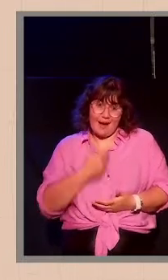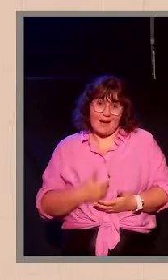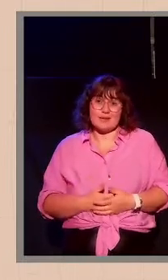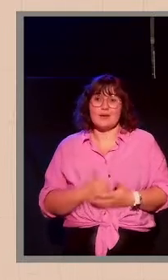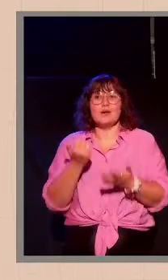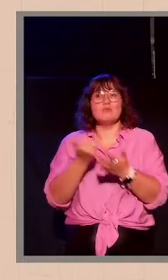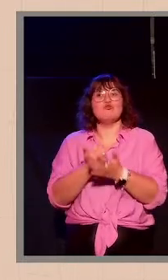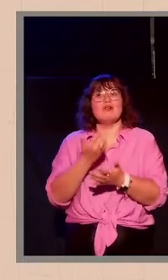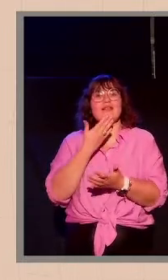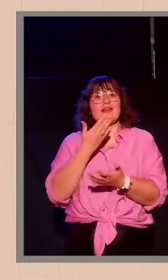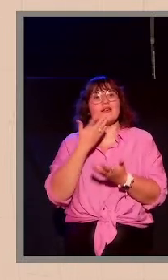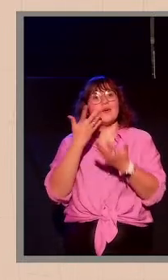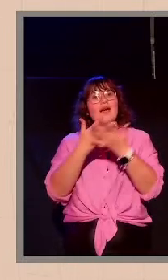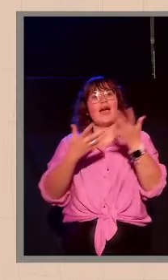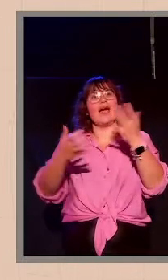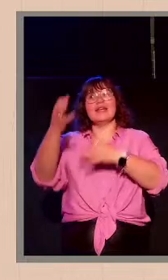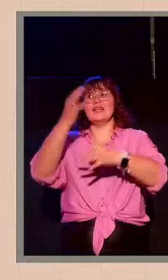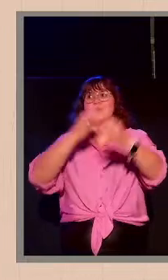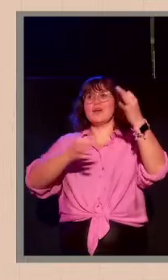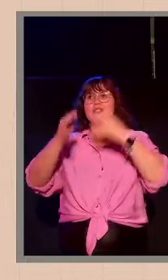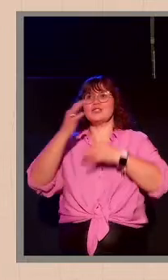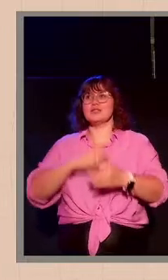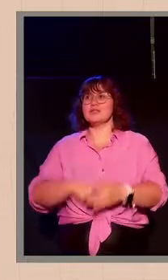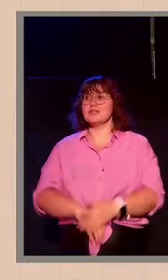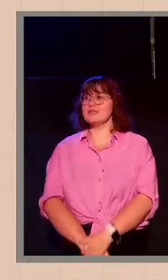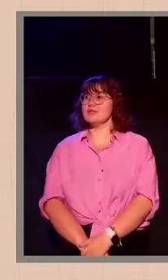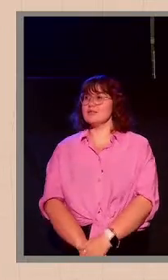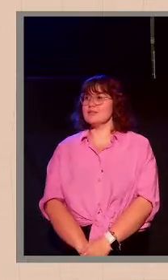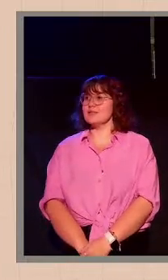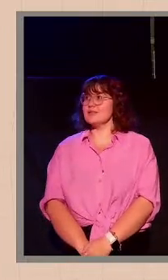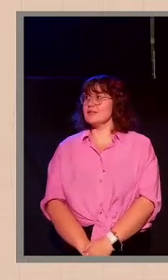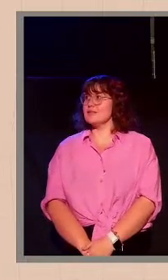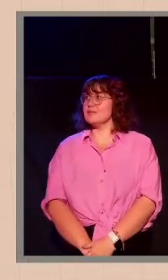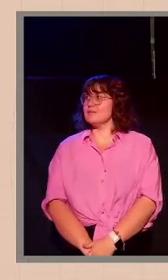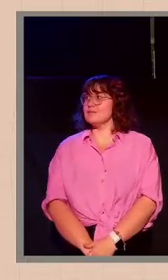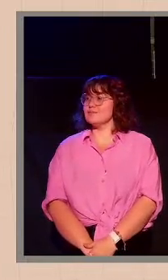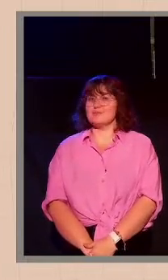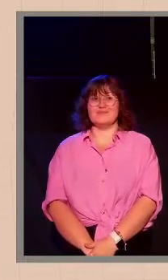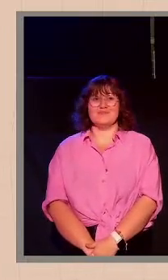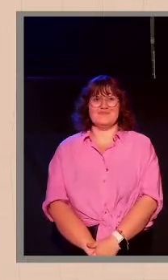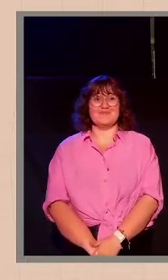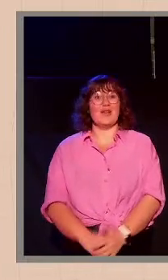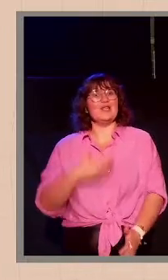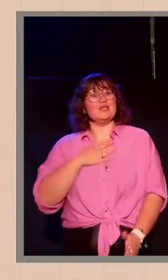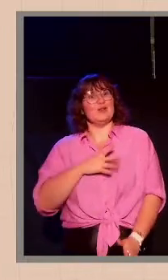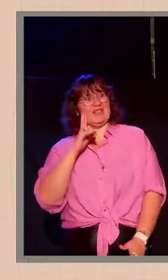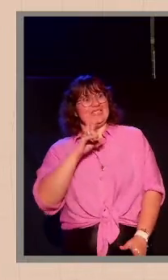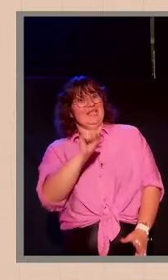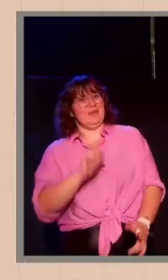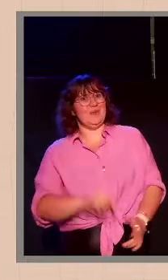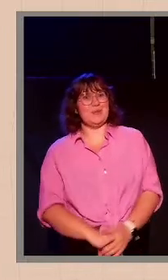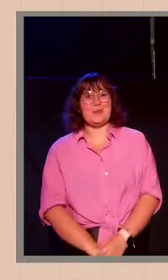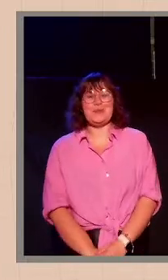Brilliant, thanks. Any other questions? Sorry, I didn't saw you there.